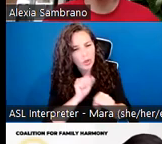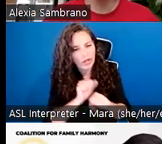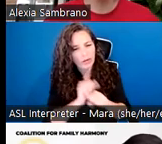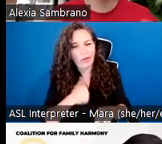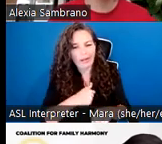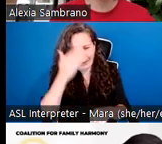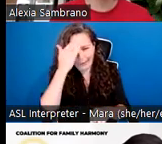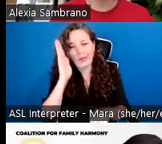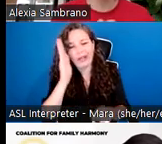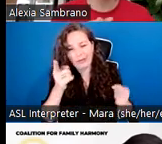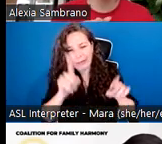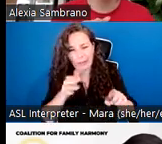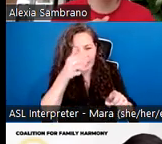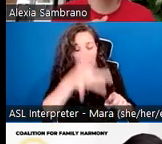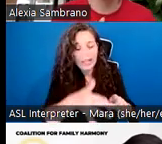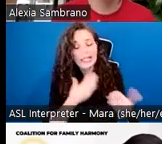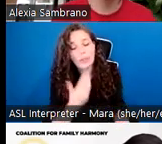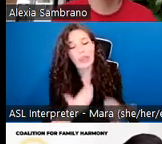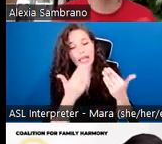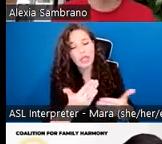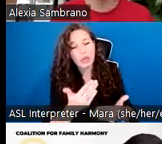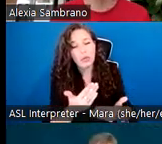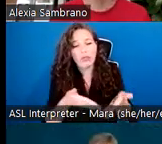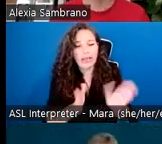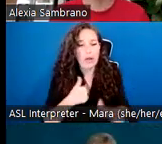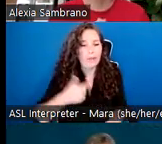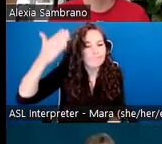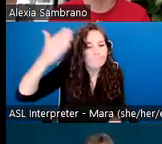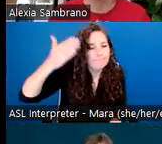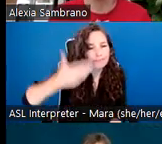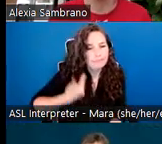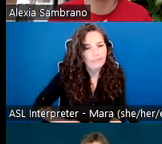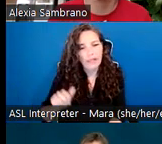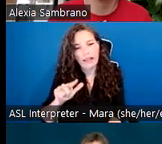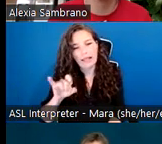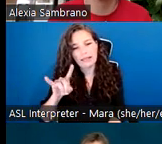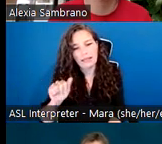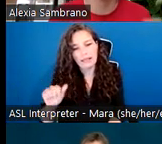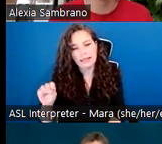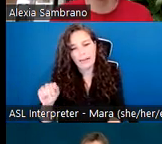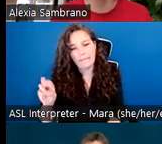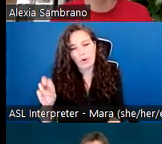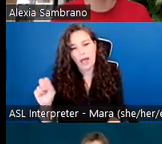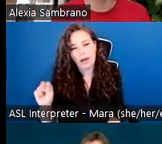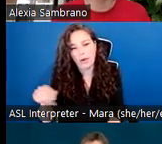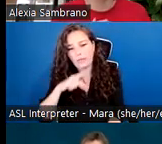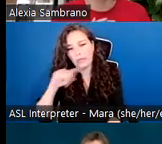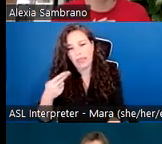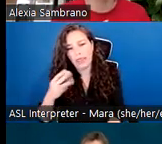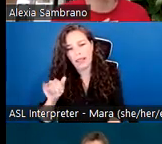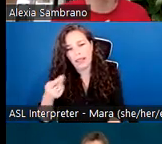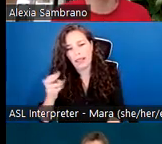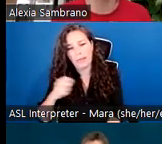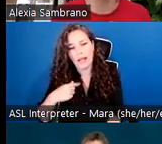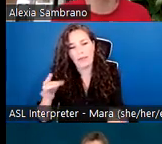so much for giving me the time to speak with you all. Like I said, my name is Alexia Sambrano. My pronouns are they, them, theirs. I'm a violence prevention educator with